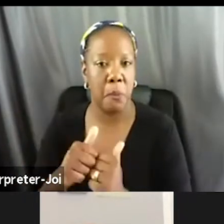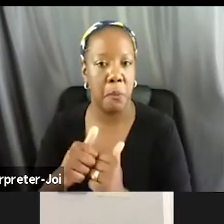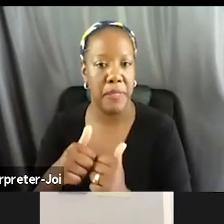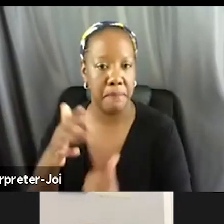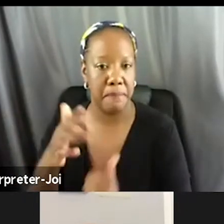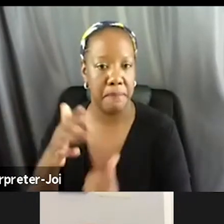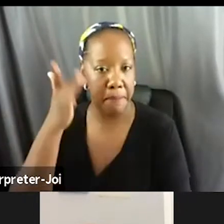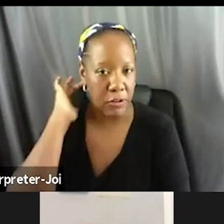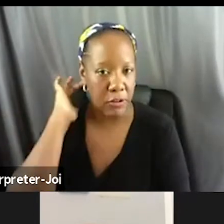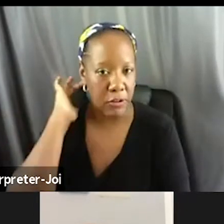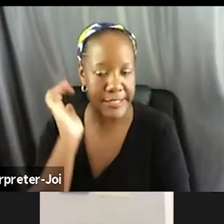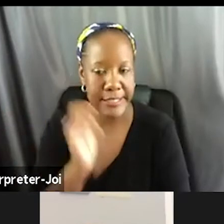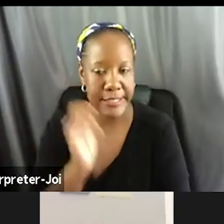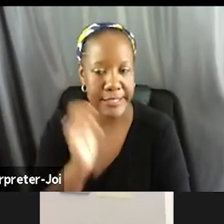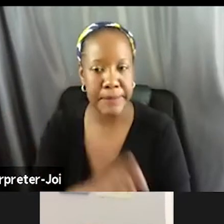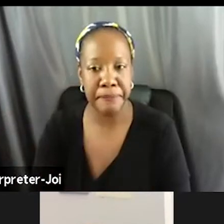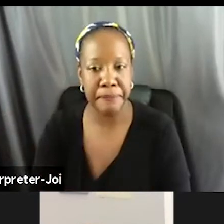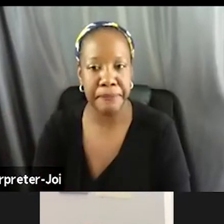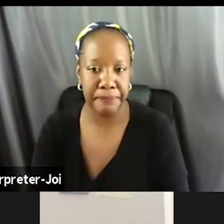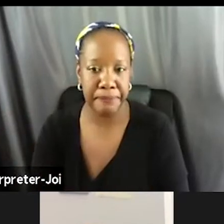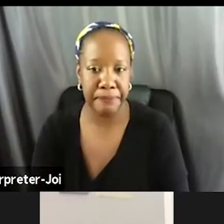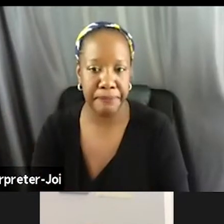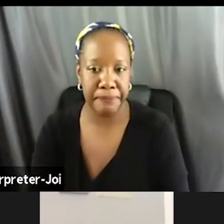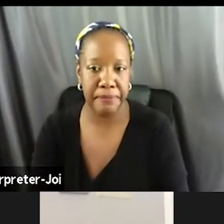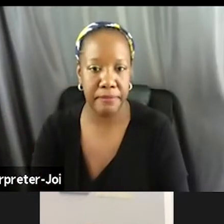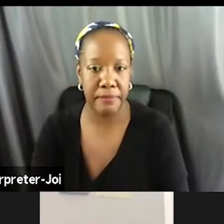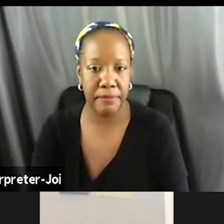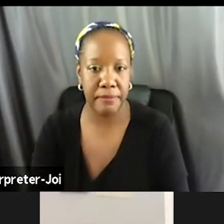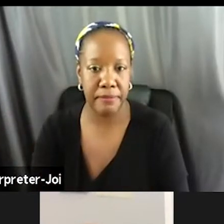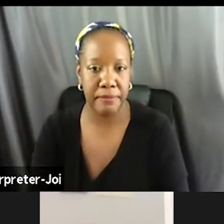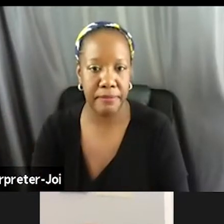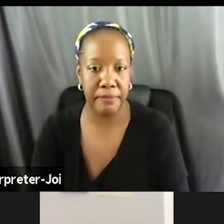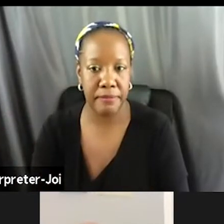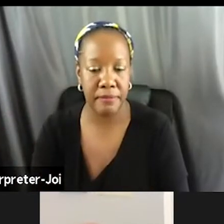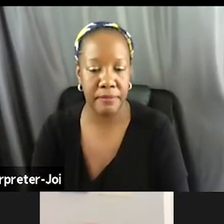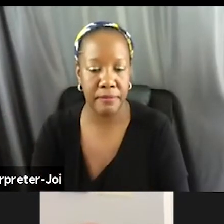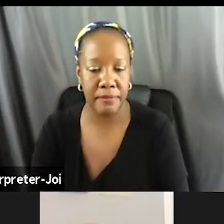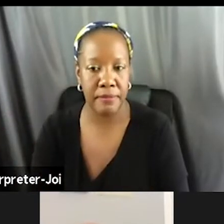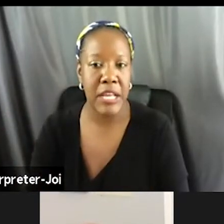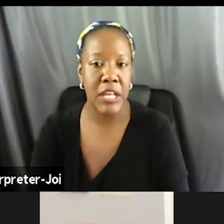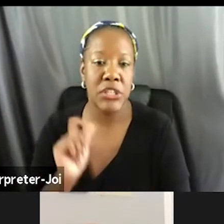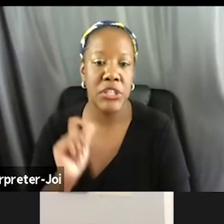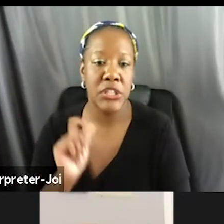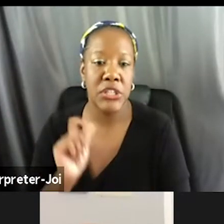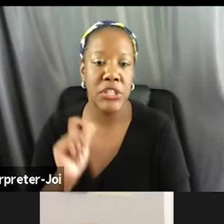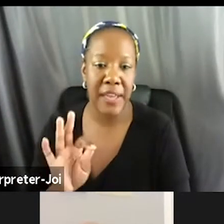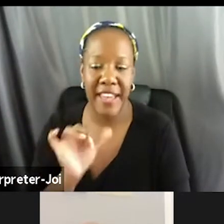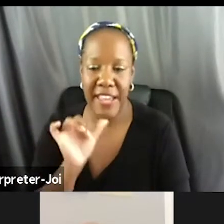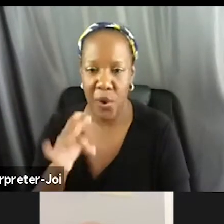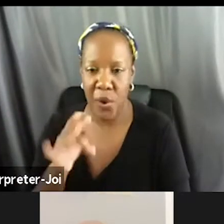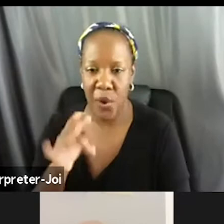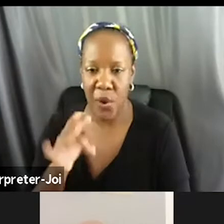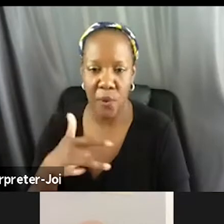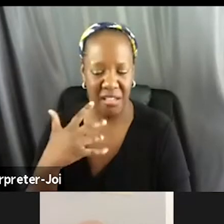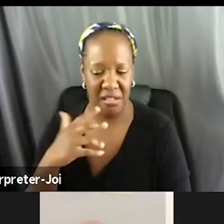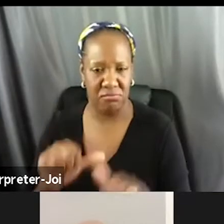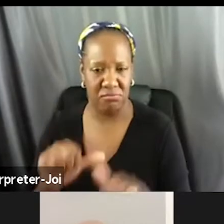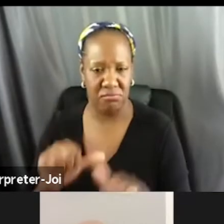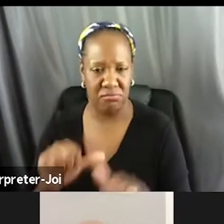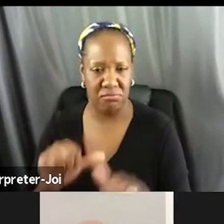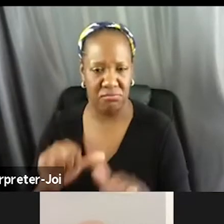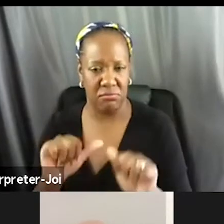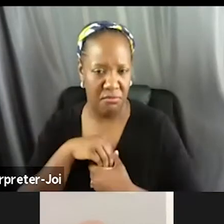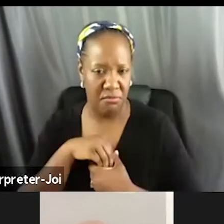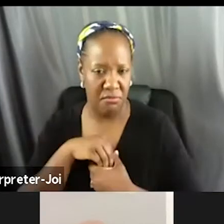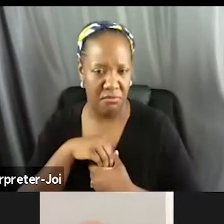And so what I'm discovering is if I don't have any funny feelings on the inside, I'm good. But if